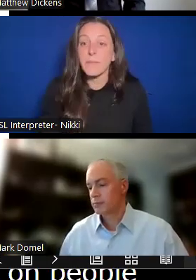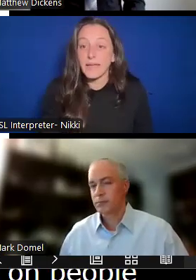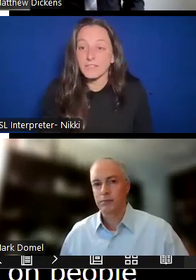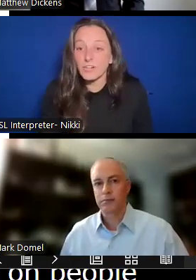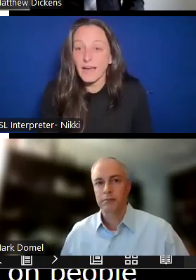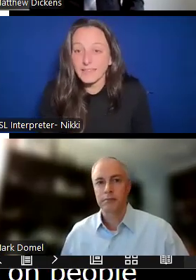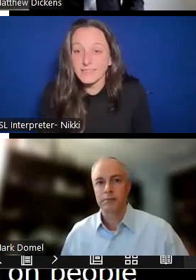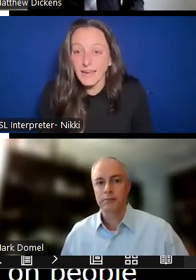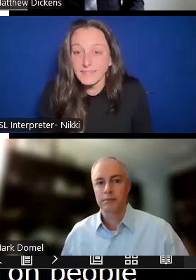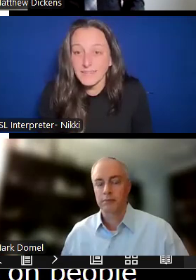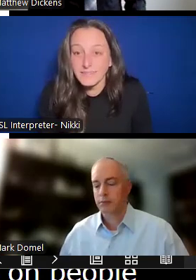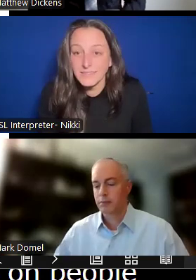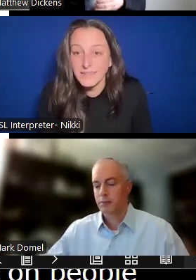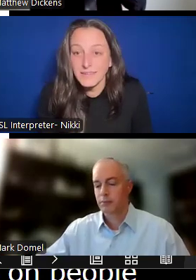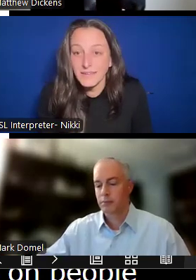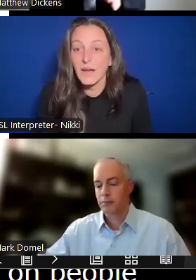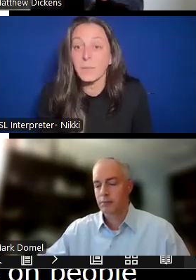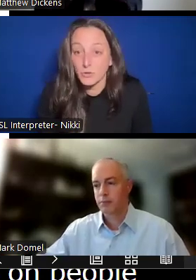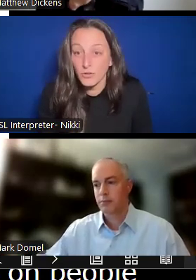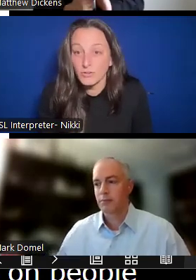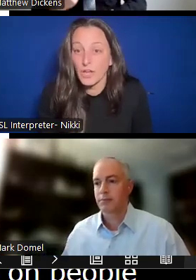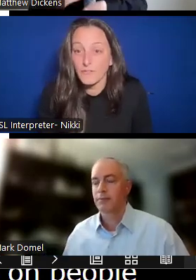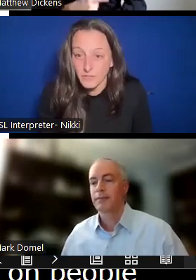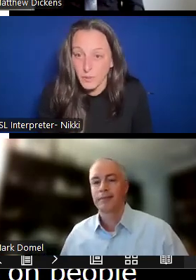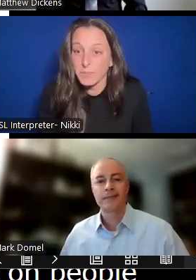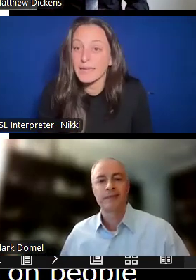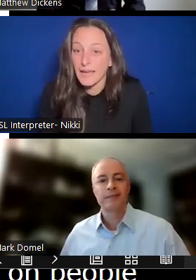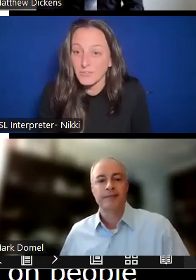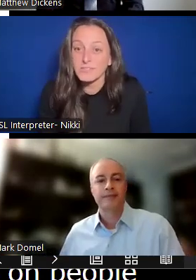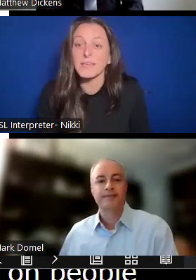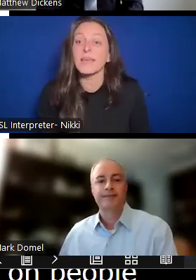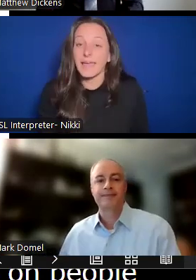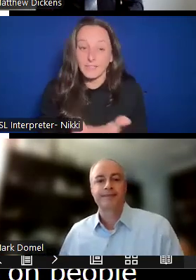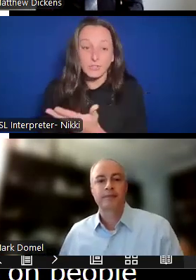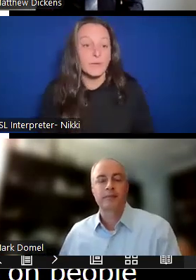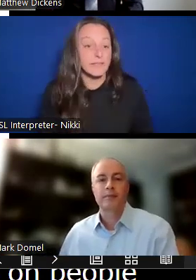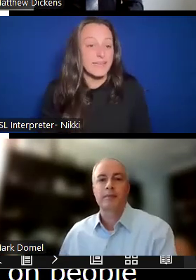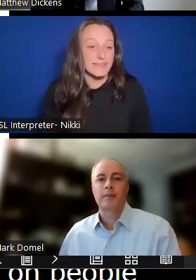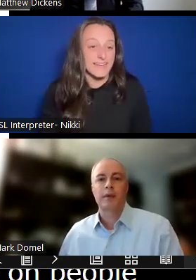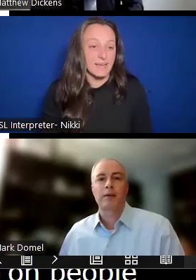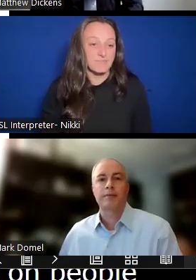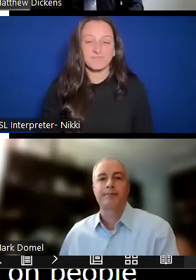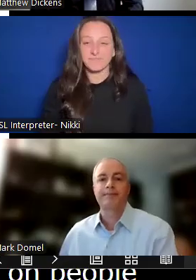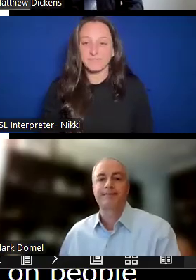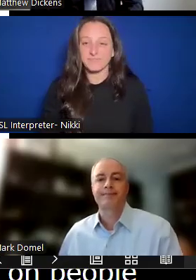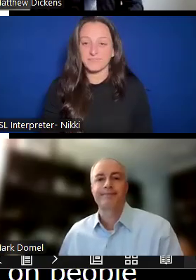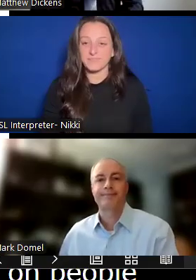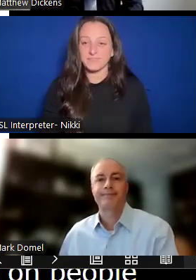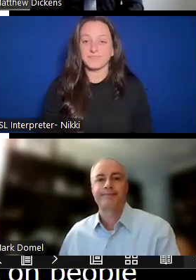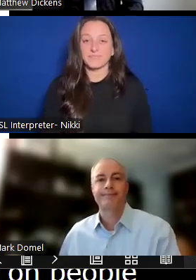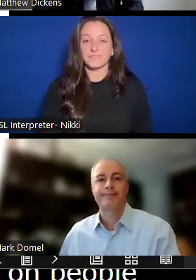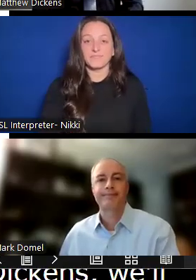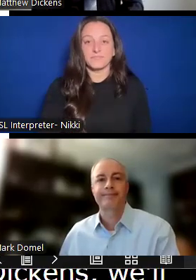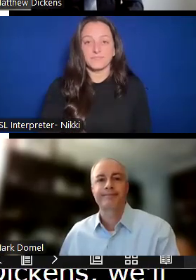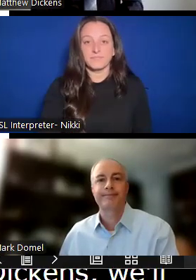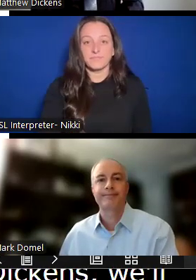She's a manager at the Texas Comptroller's Office of Public Accounts, and she'll be leading us today.